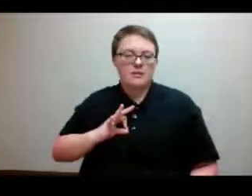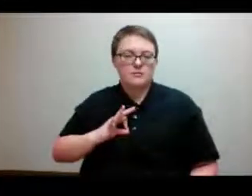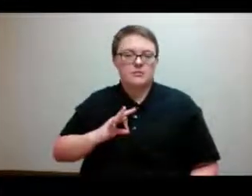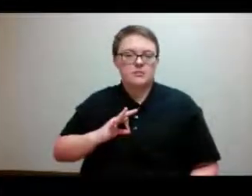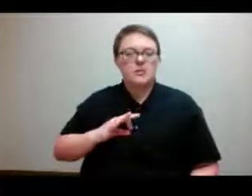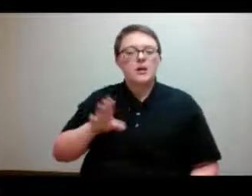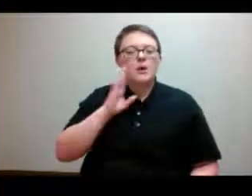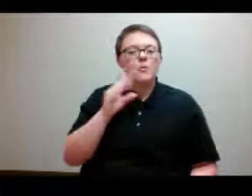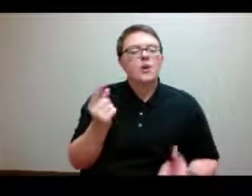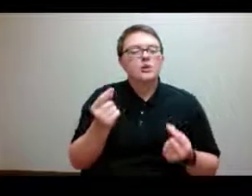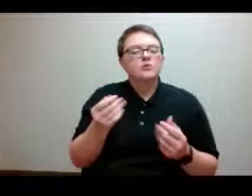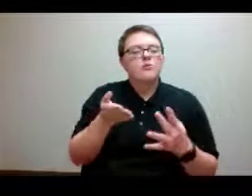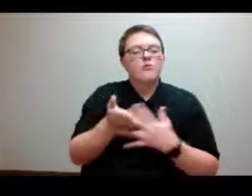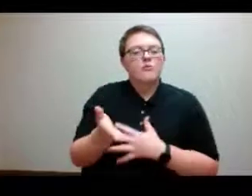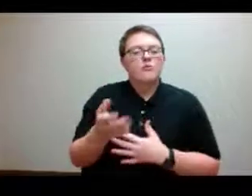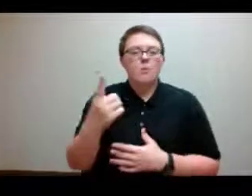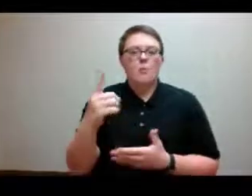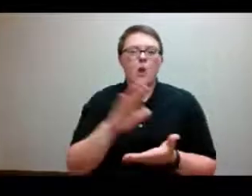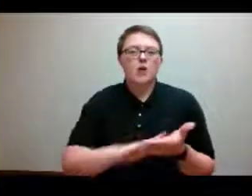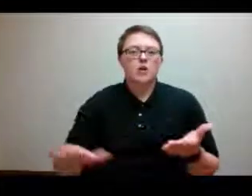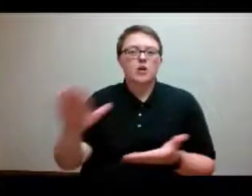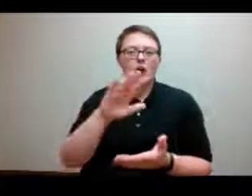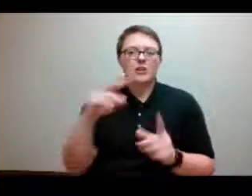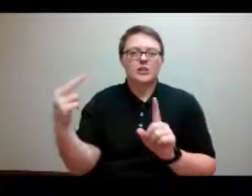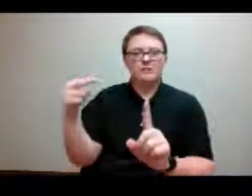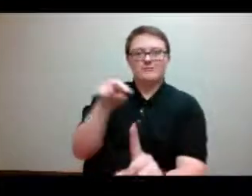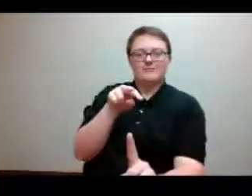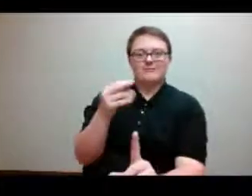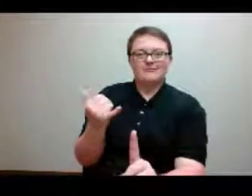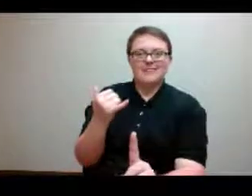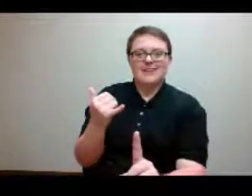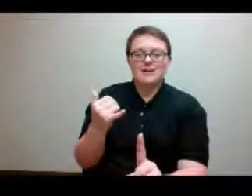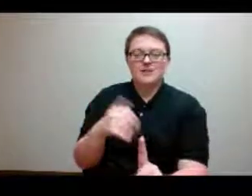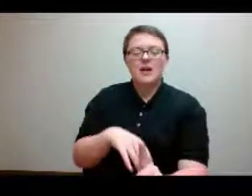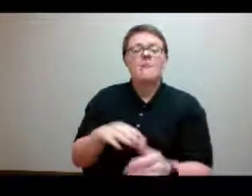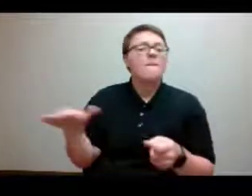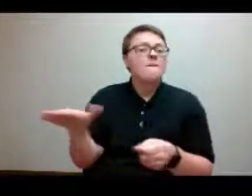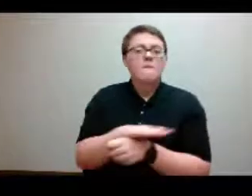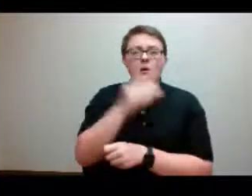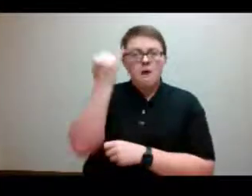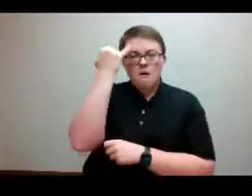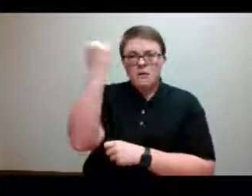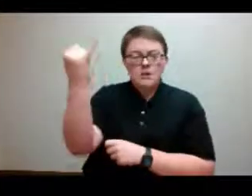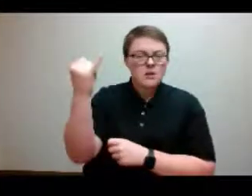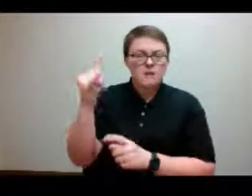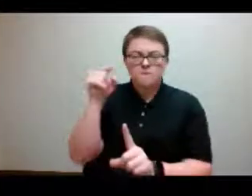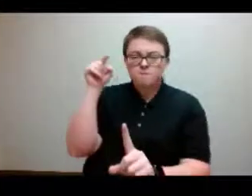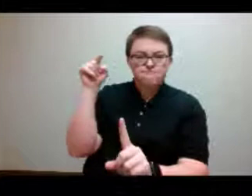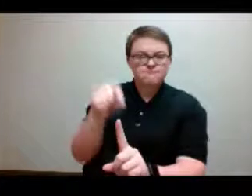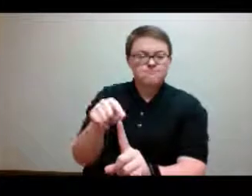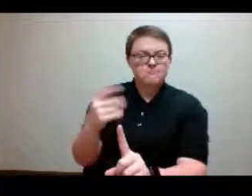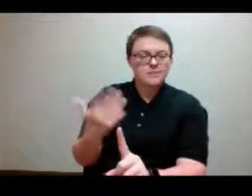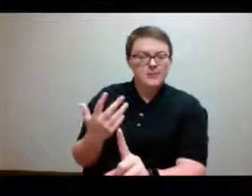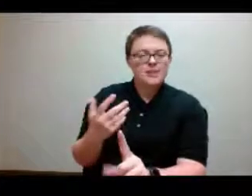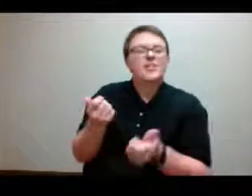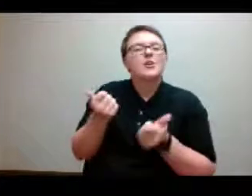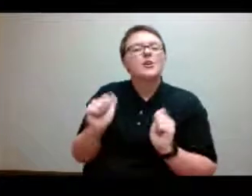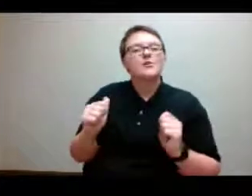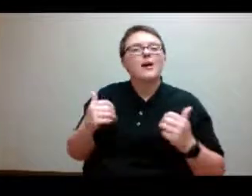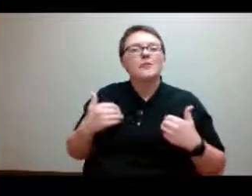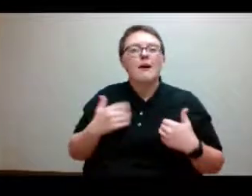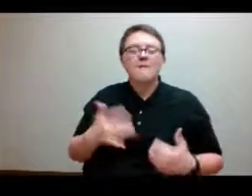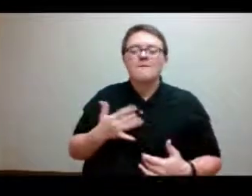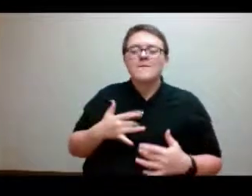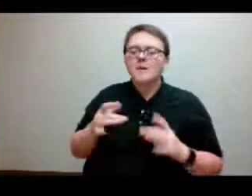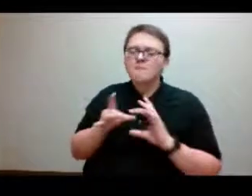the one college lens this year. And the whole idea of the endeavor is to create a sense of belonging